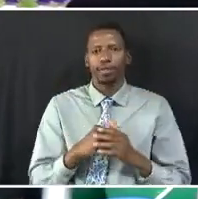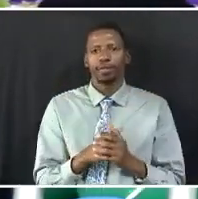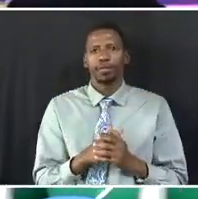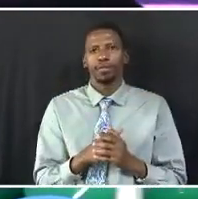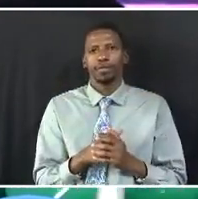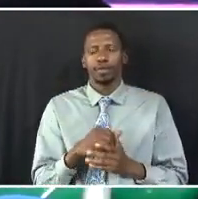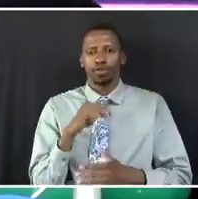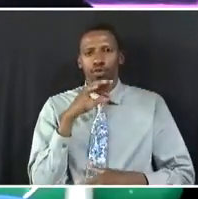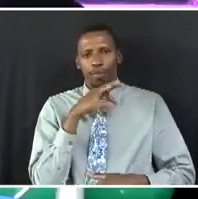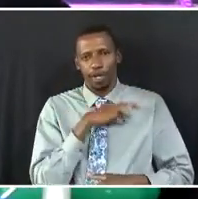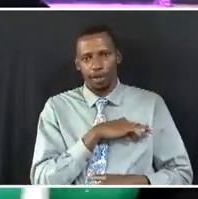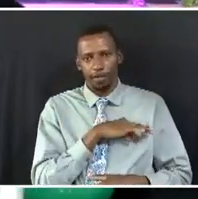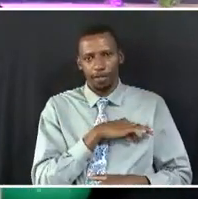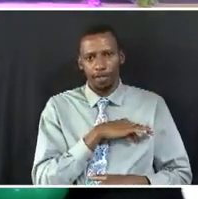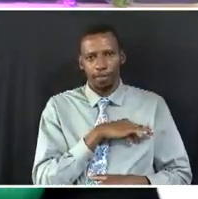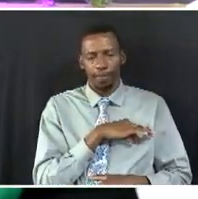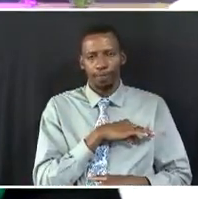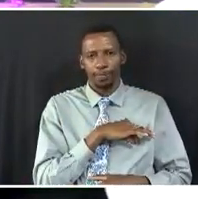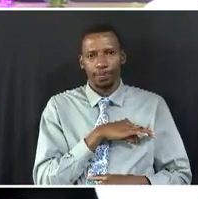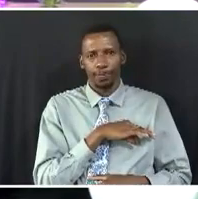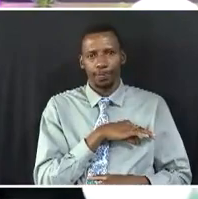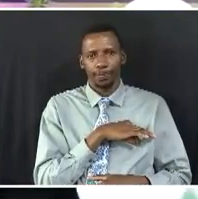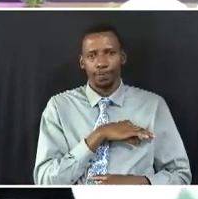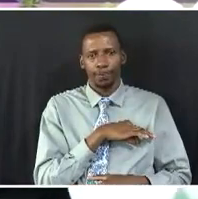to benefit another person.